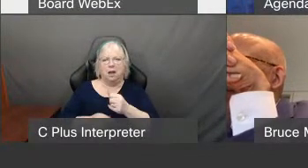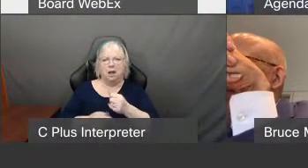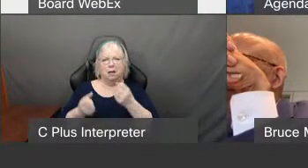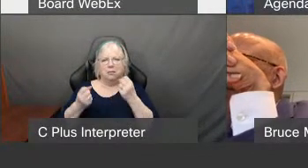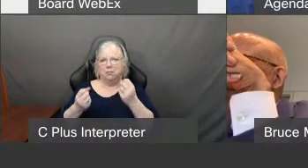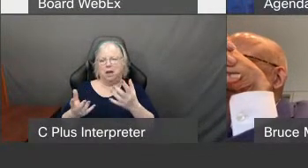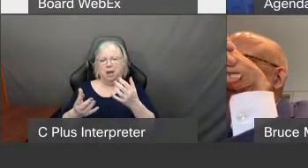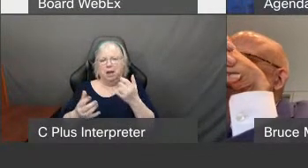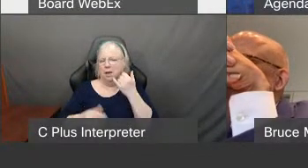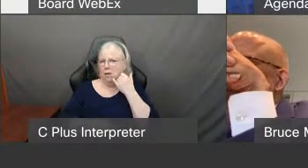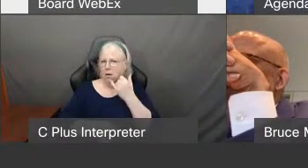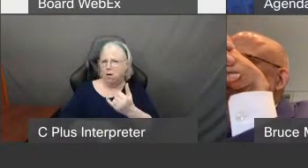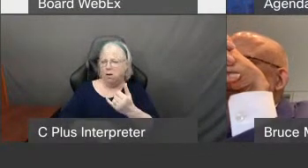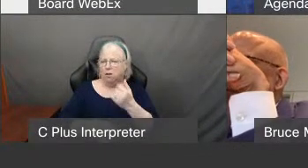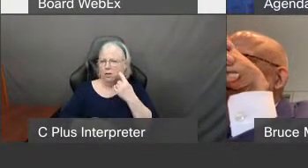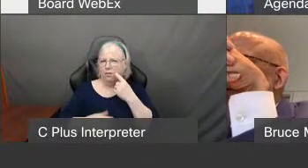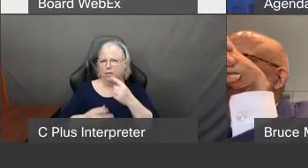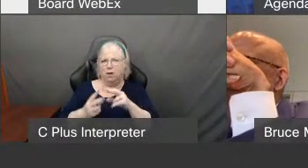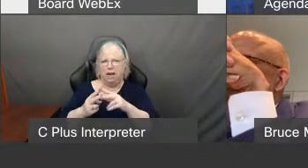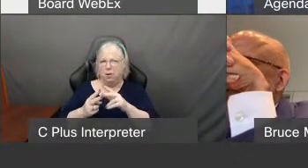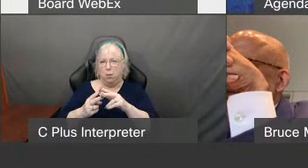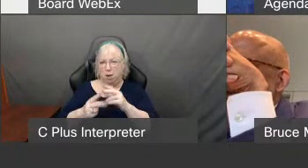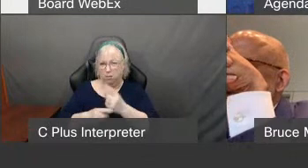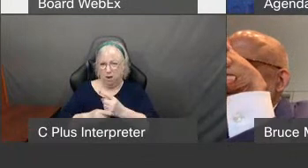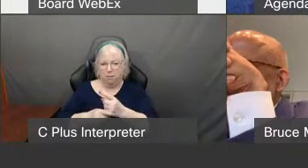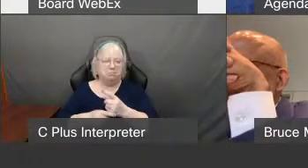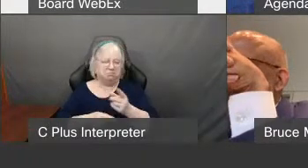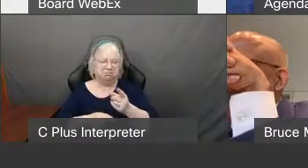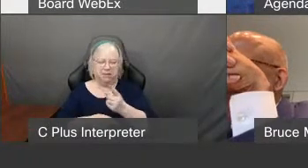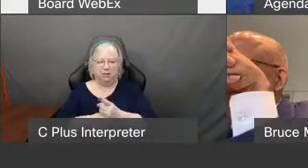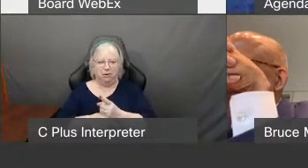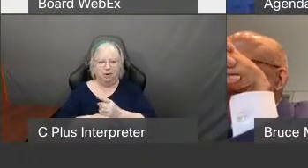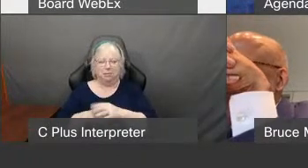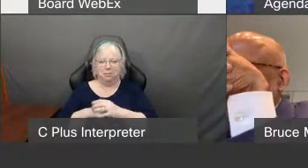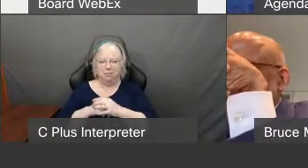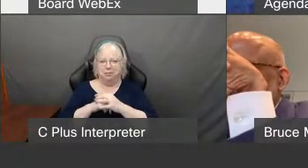of calls for either one. Is correct. That correct? That's correct.